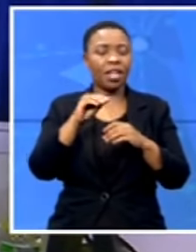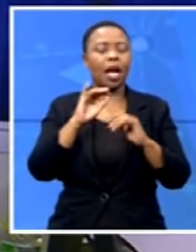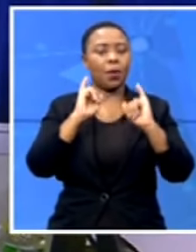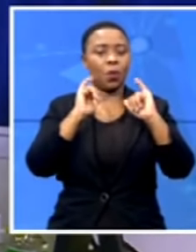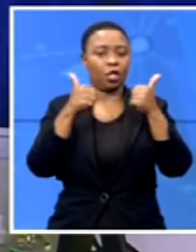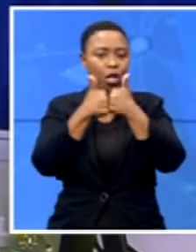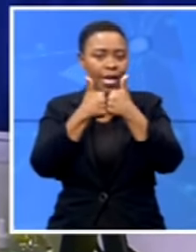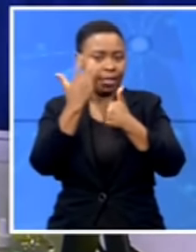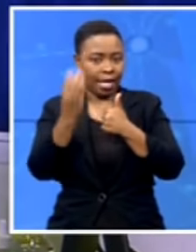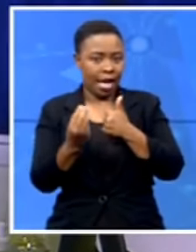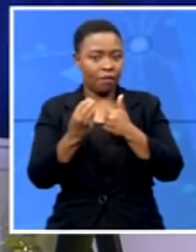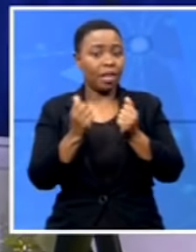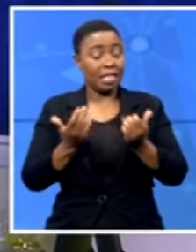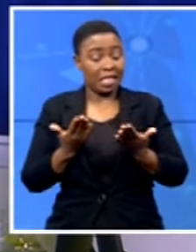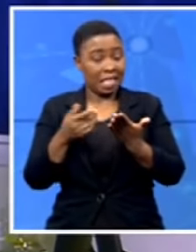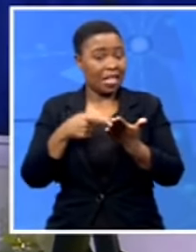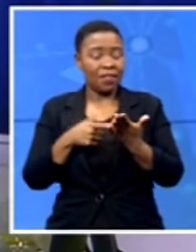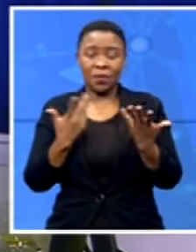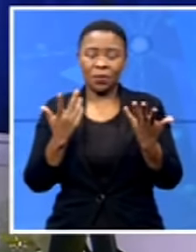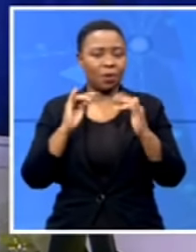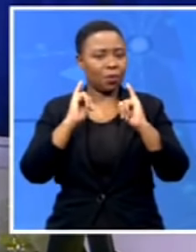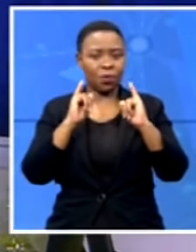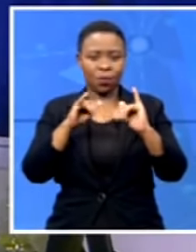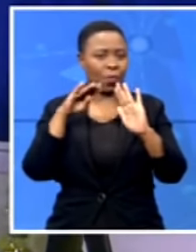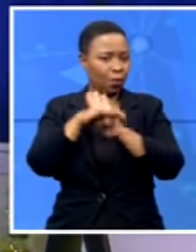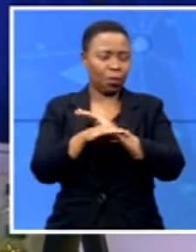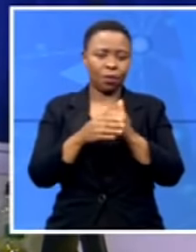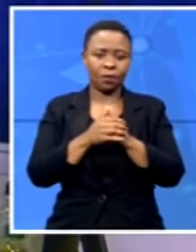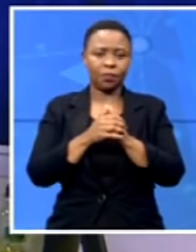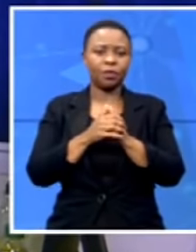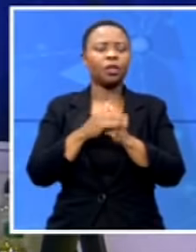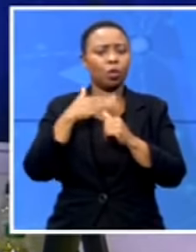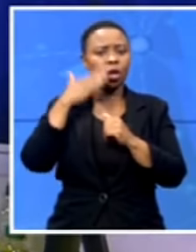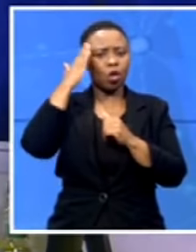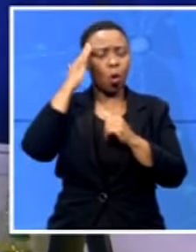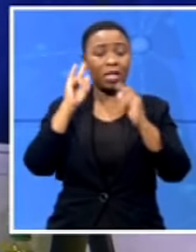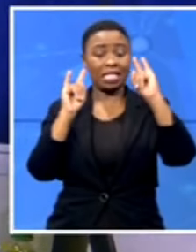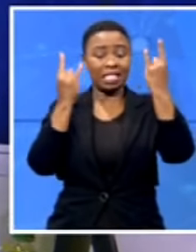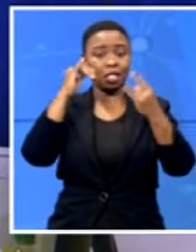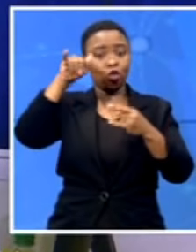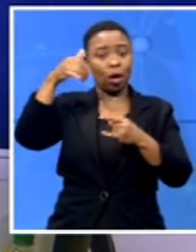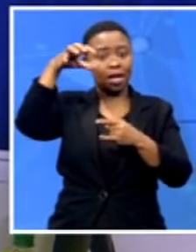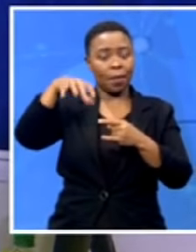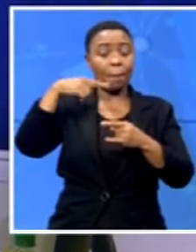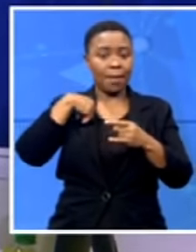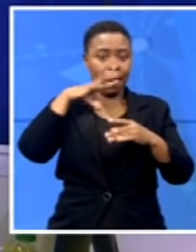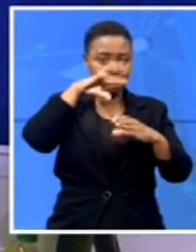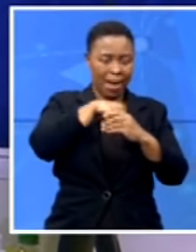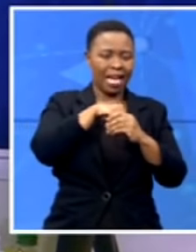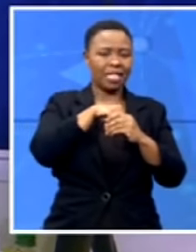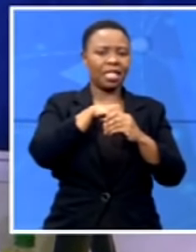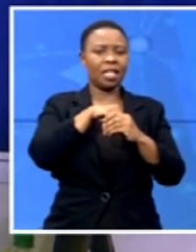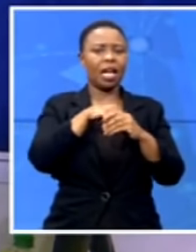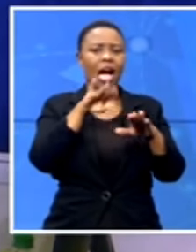appalling. We also know that the city of Johannesburg, of which I am part of under the government of local unity, we have started